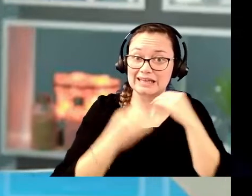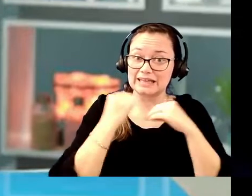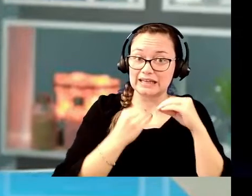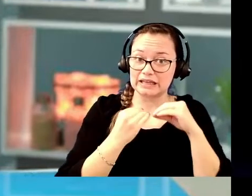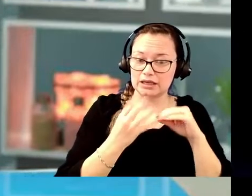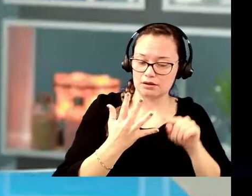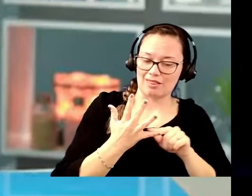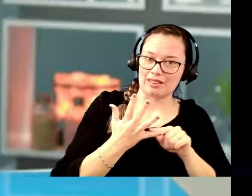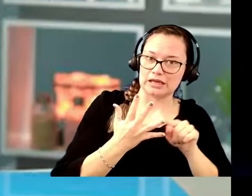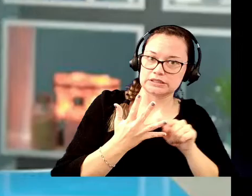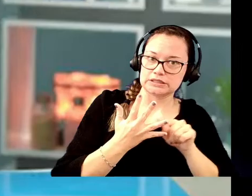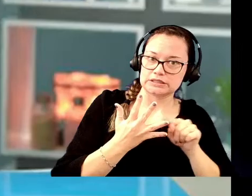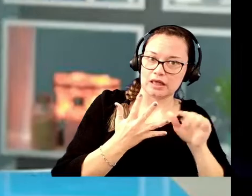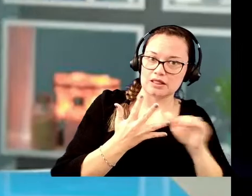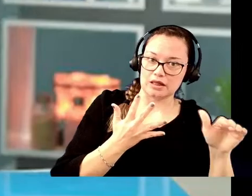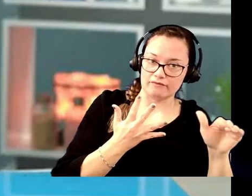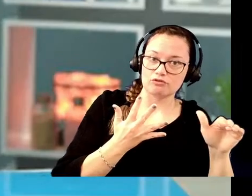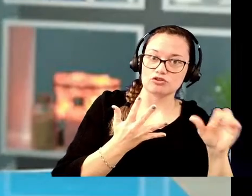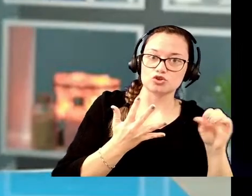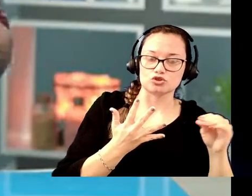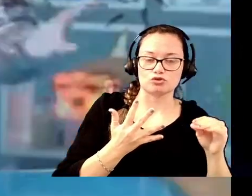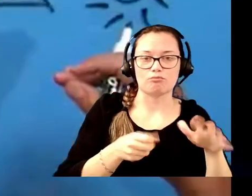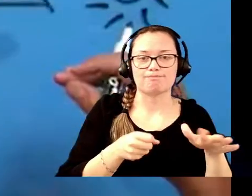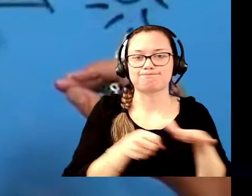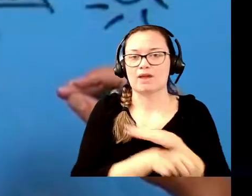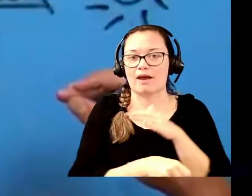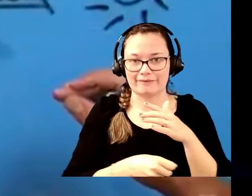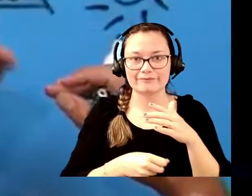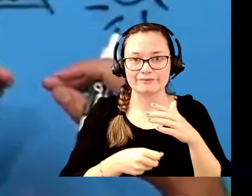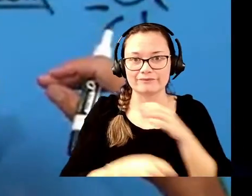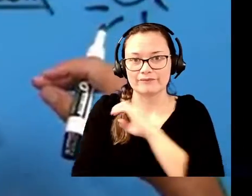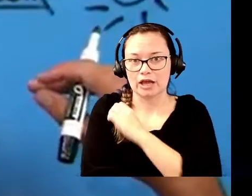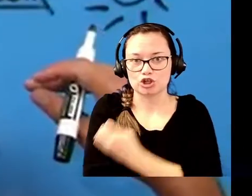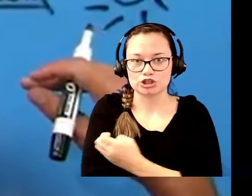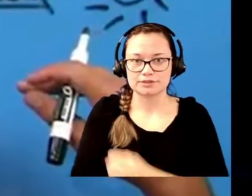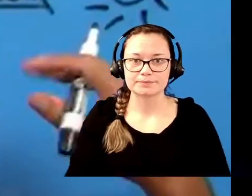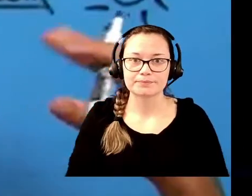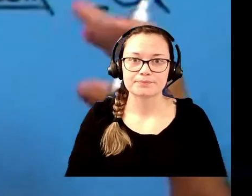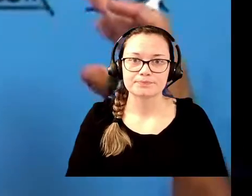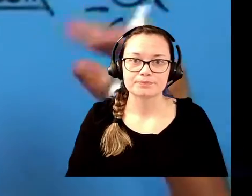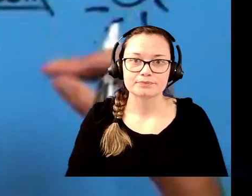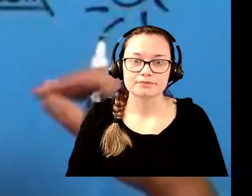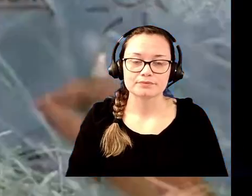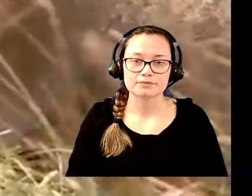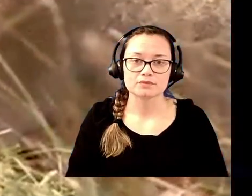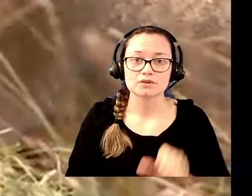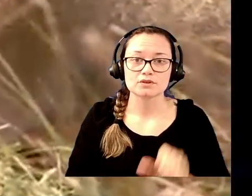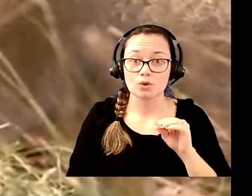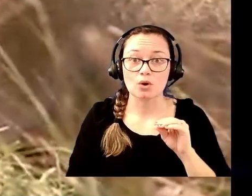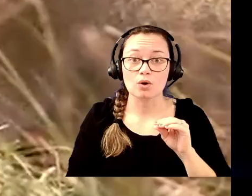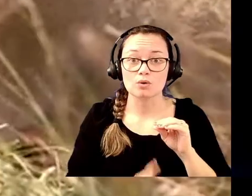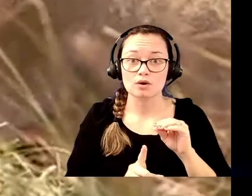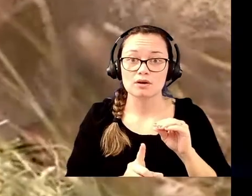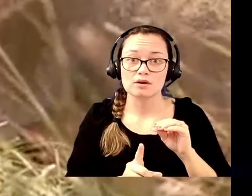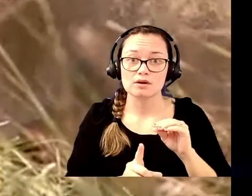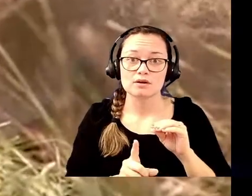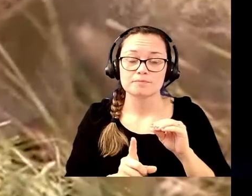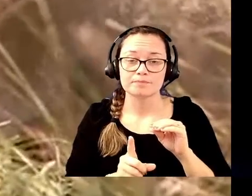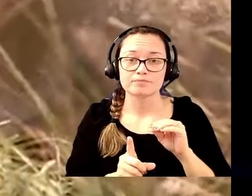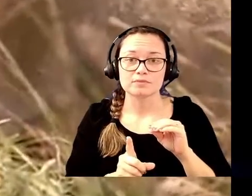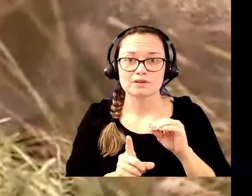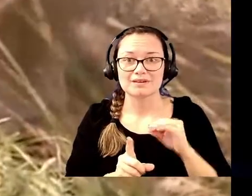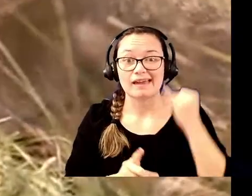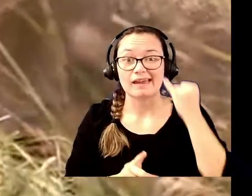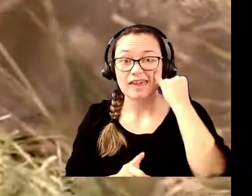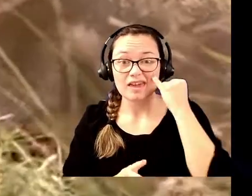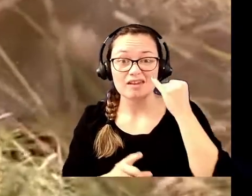level, which gives them sufficient energy. For example, you couldn't have in an environment where a lion was, at